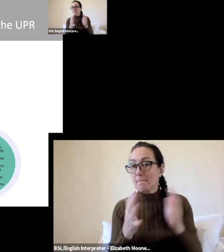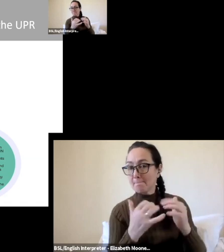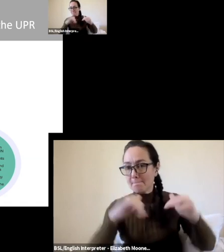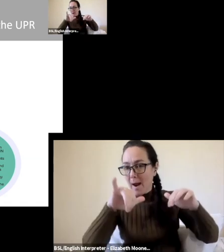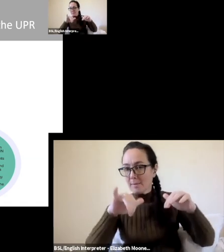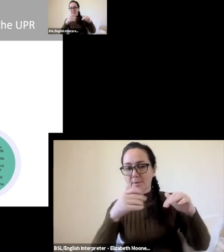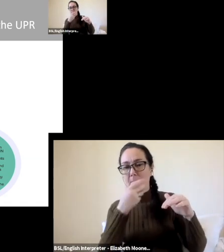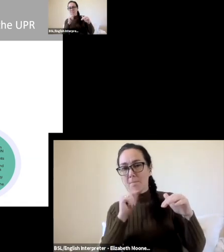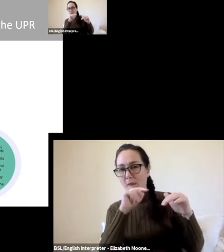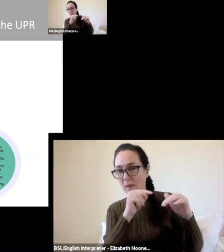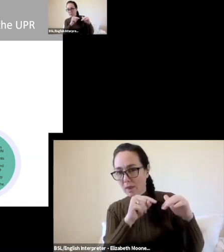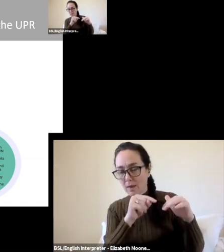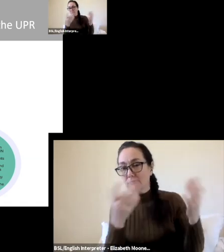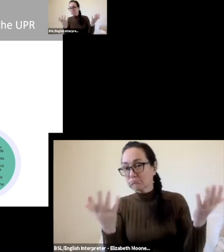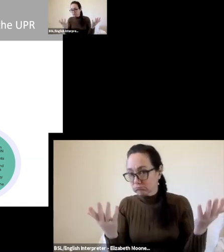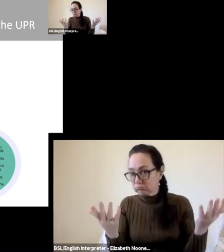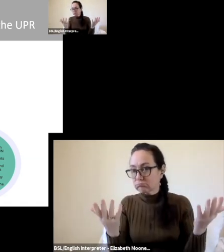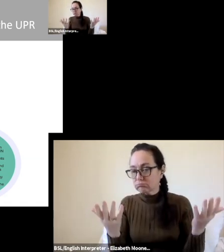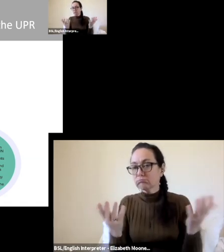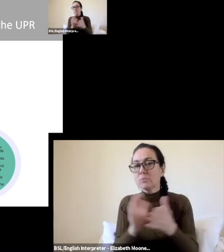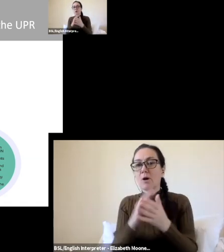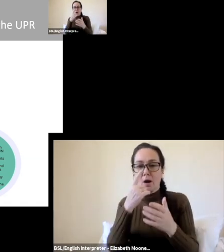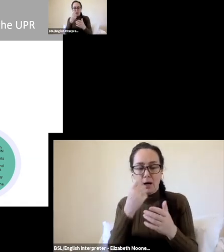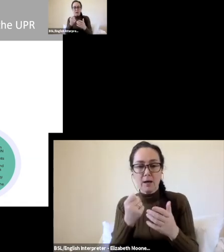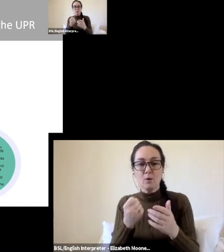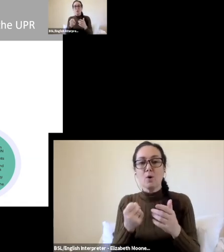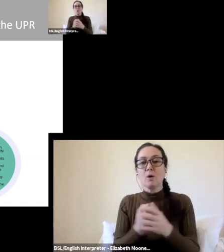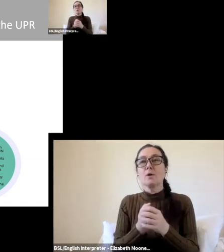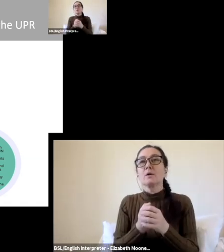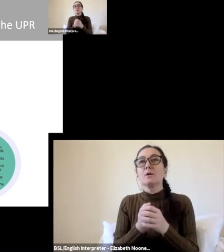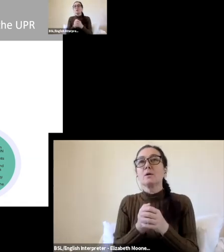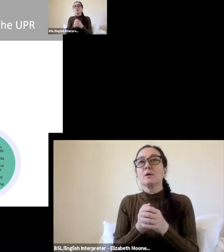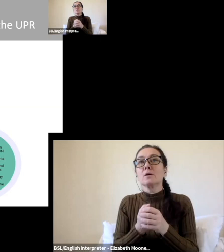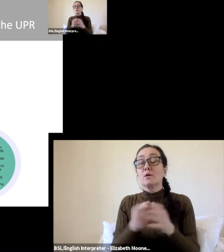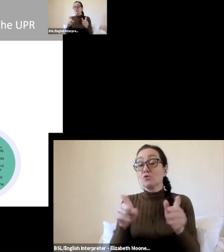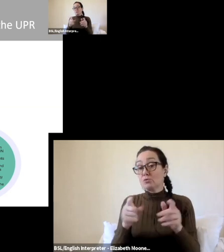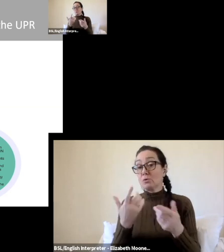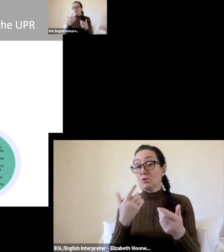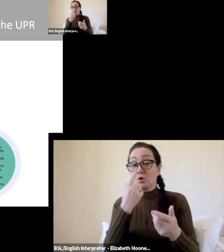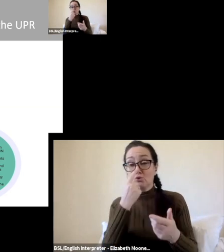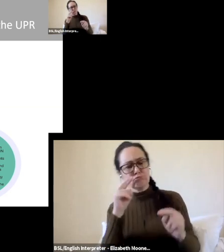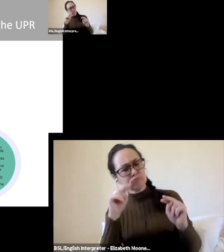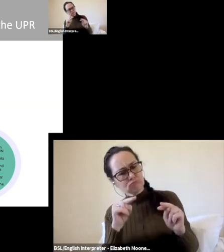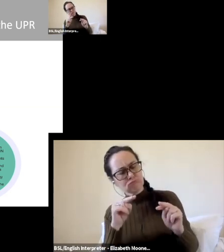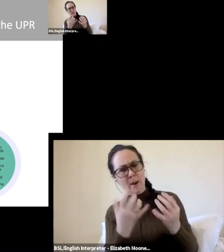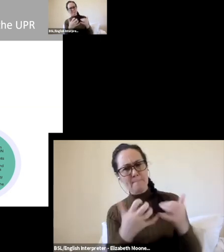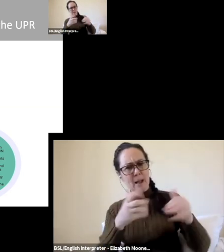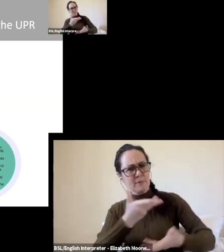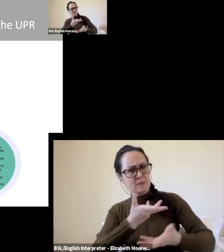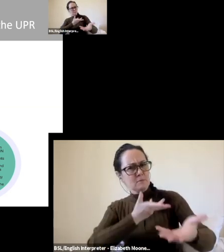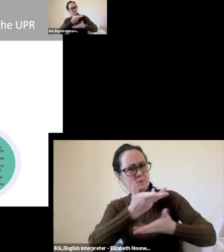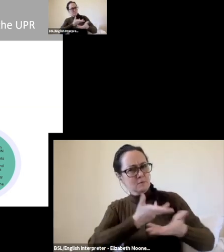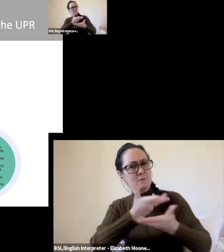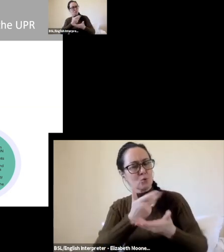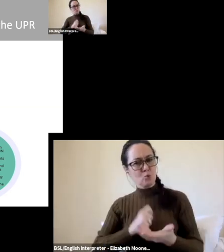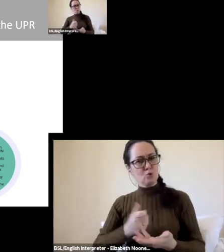that bring, for example, human rights issue in the parliamentary debate. So it's important to have these consultations